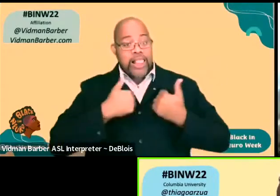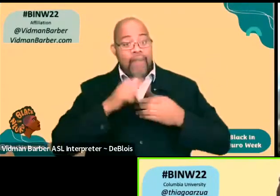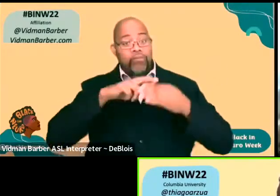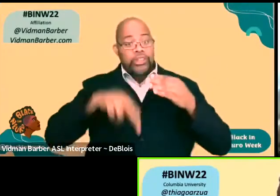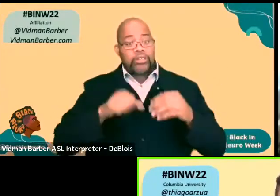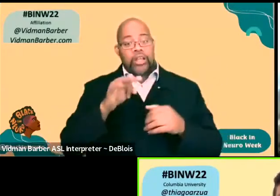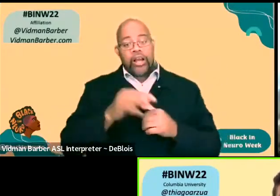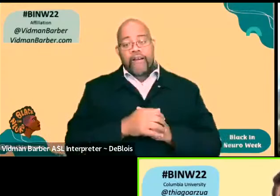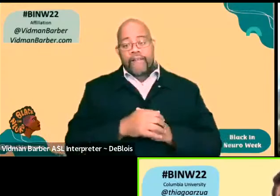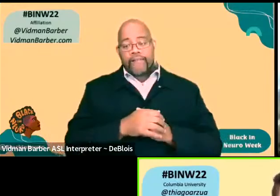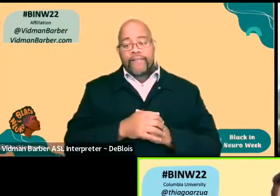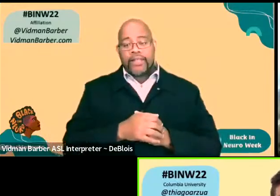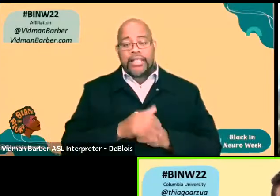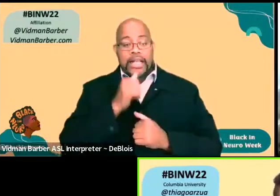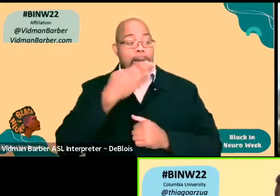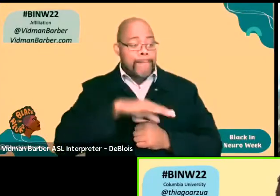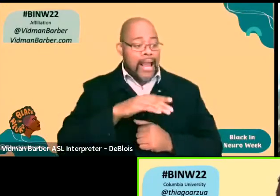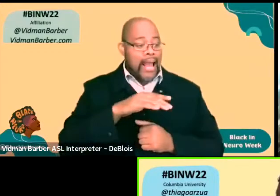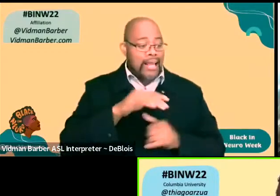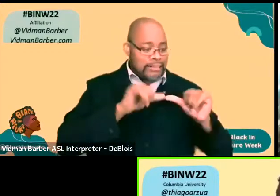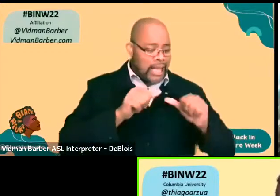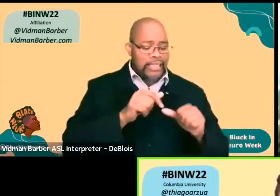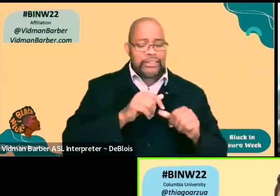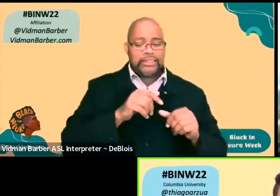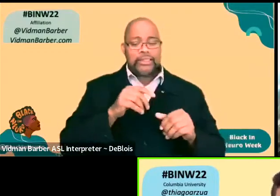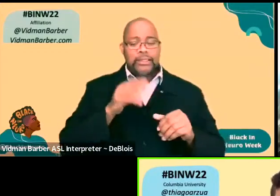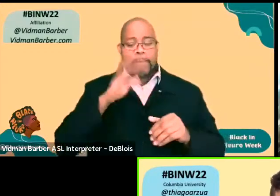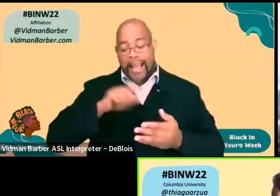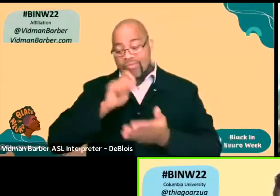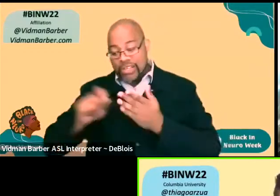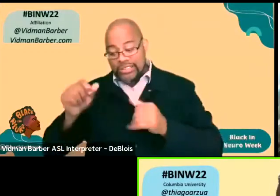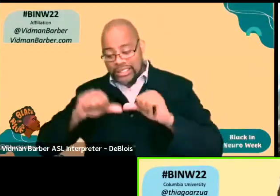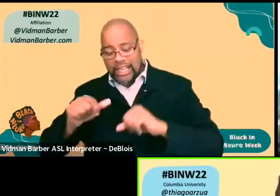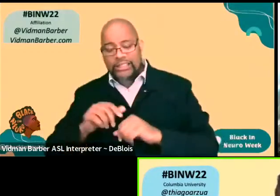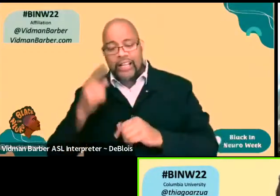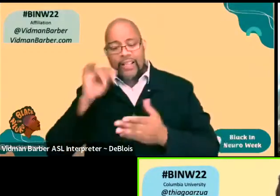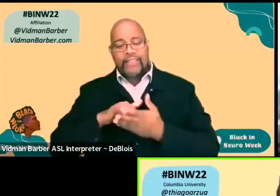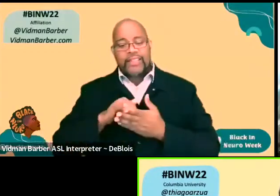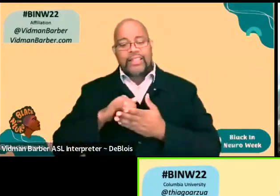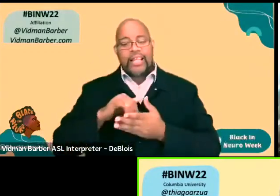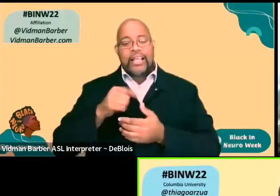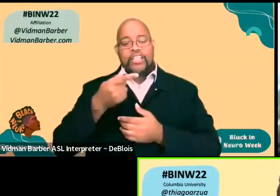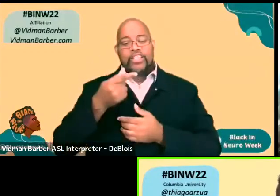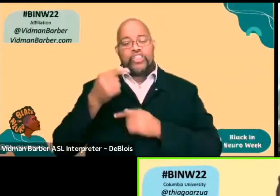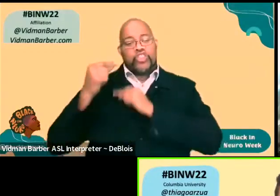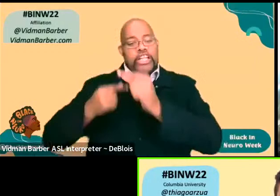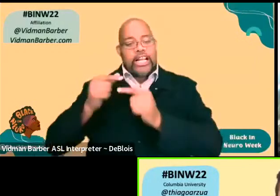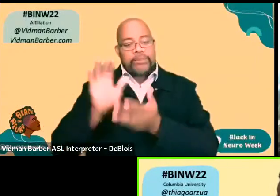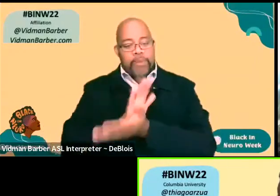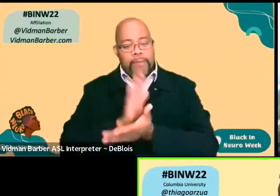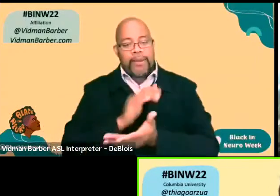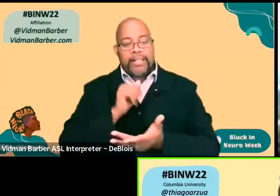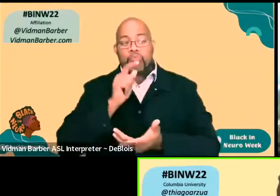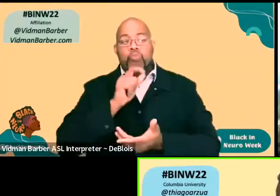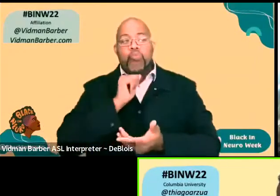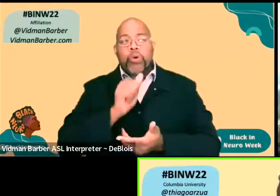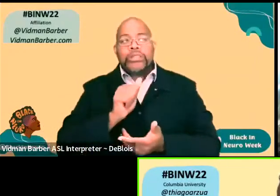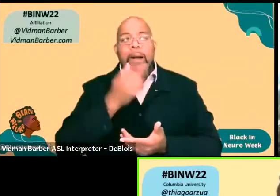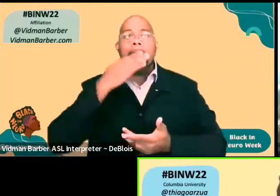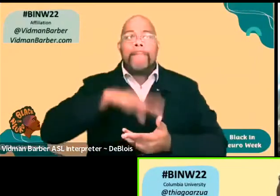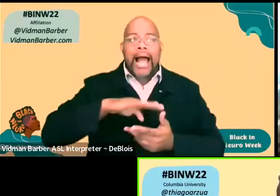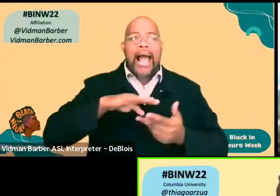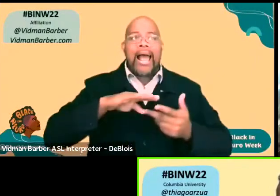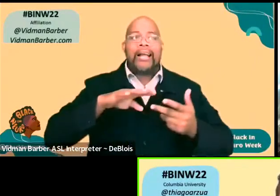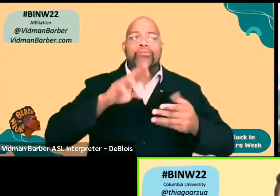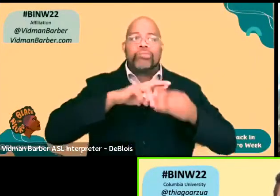of not necessarily bad science, not necessarily even bad written science. I think the genetics paper wasn't necessarily a bad premise. It was